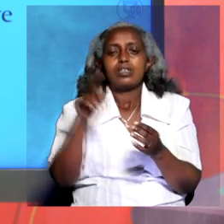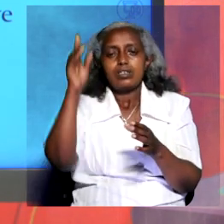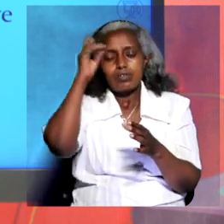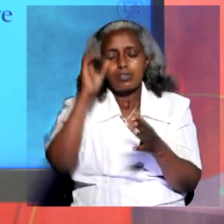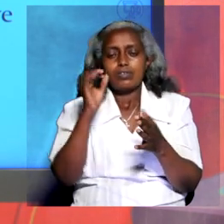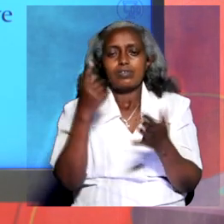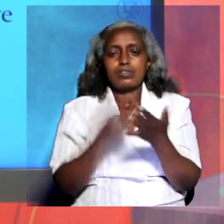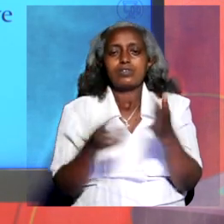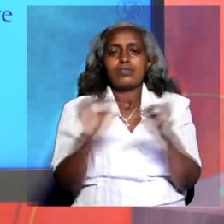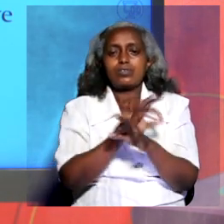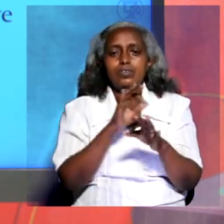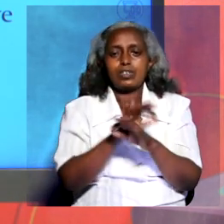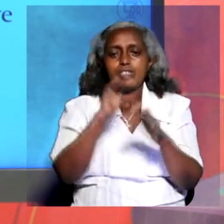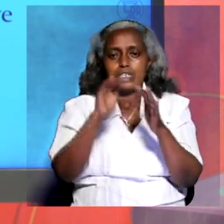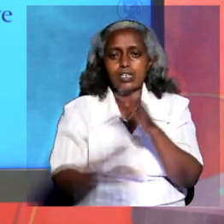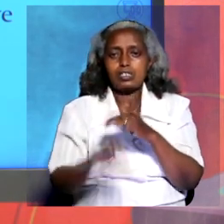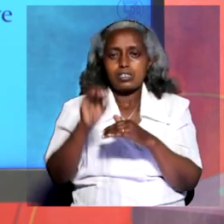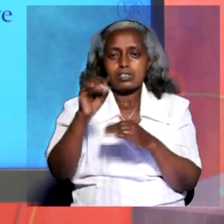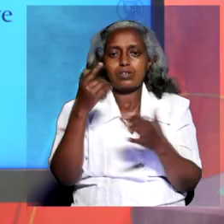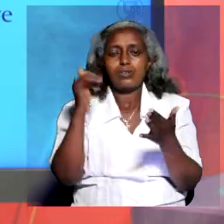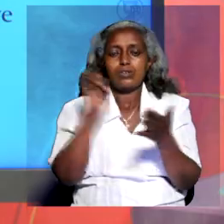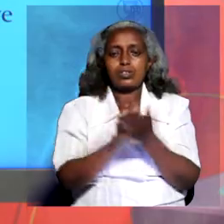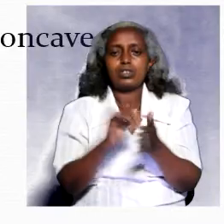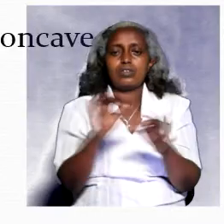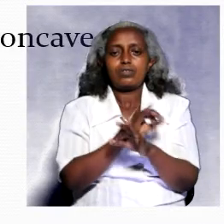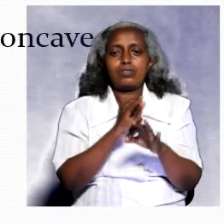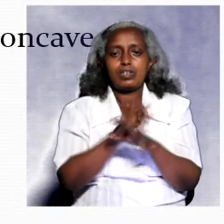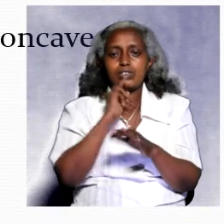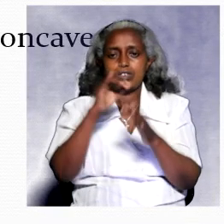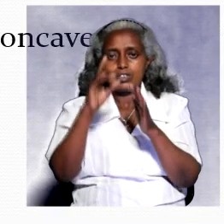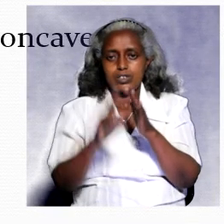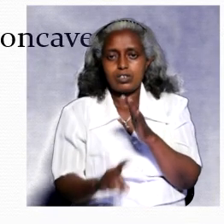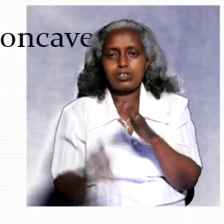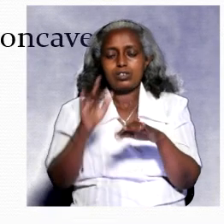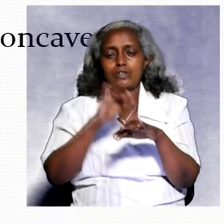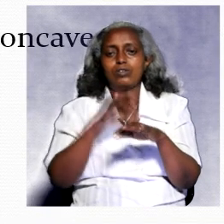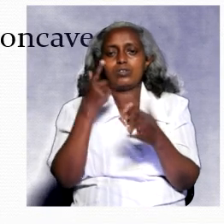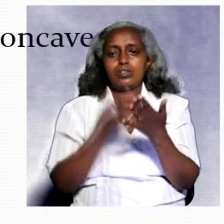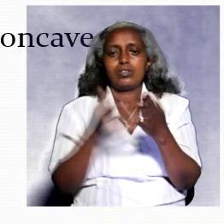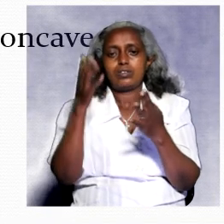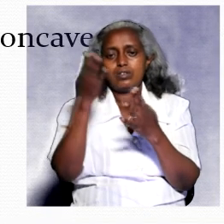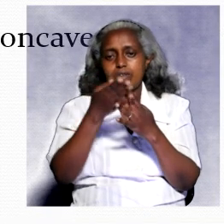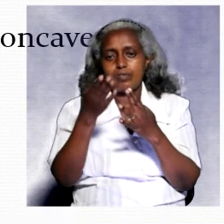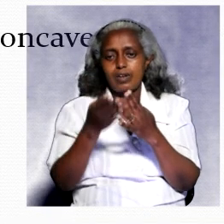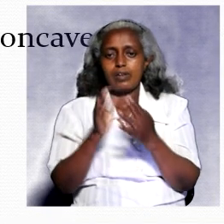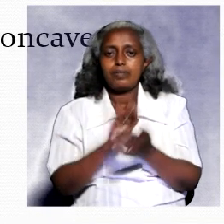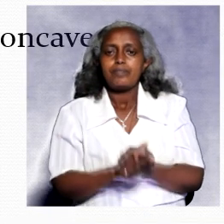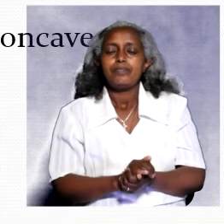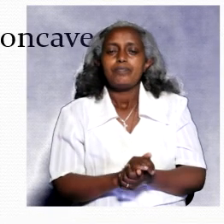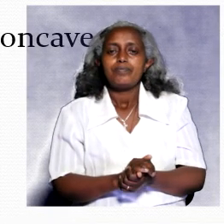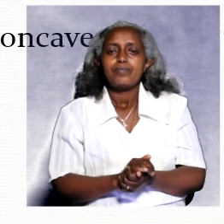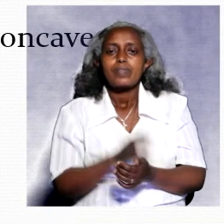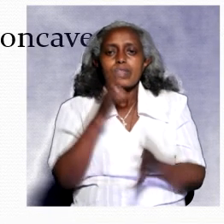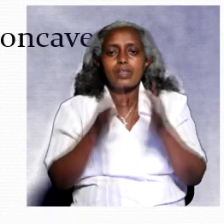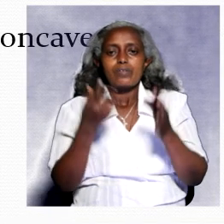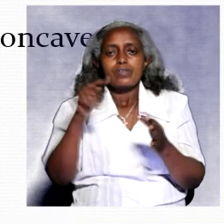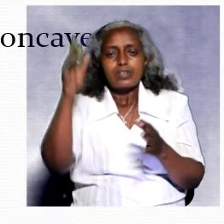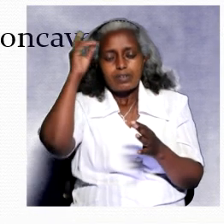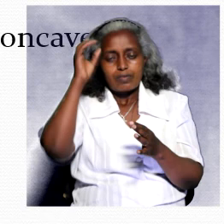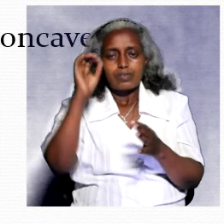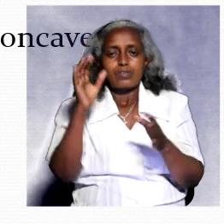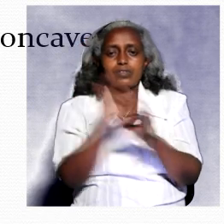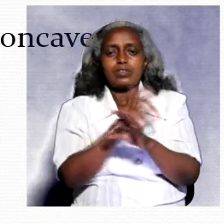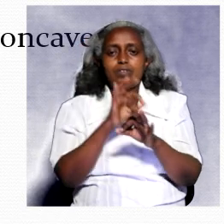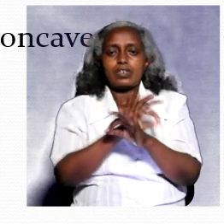function is less than zero, then that function is decreasing on that interval. If the derivative of the